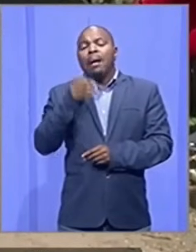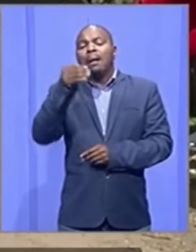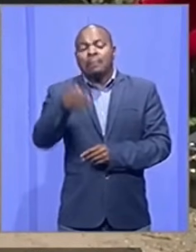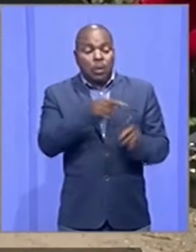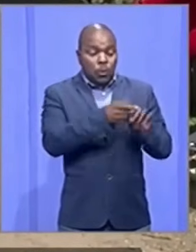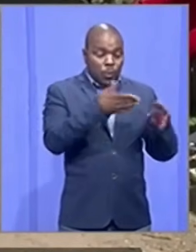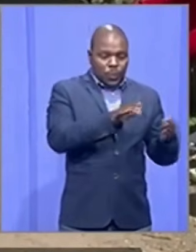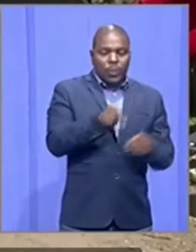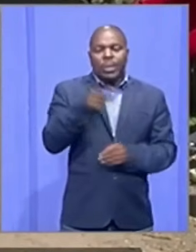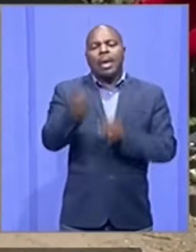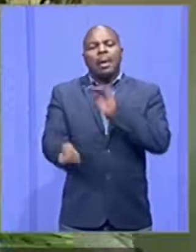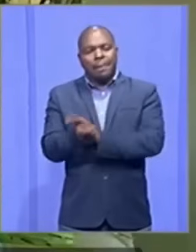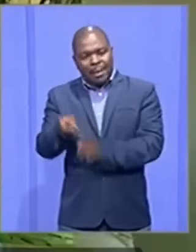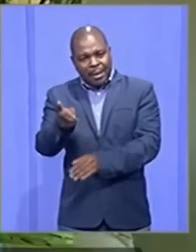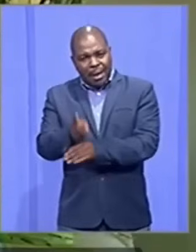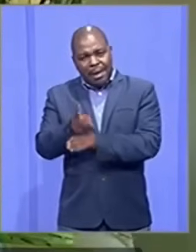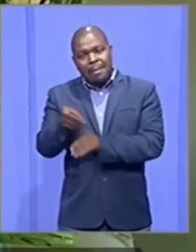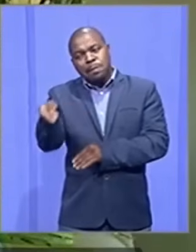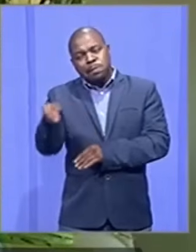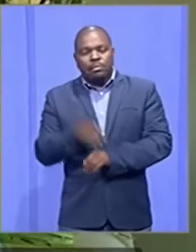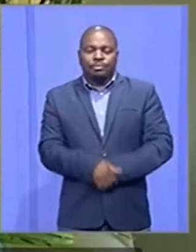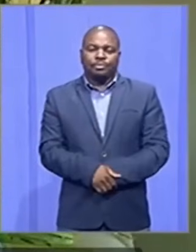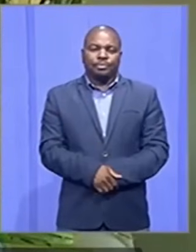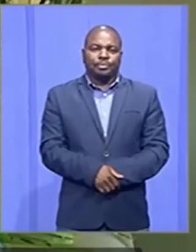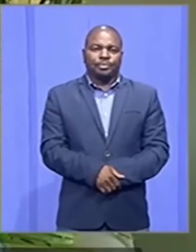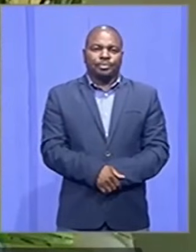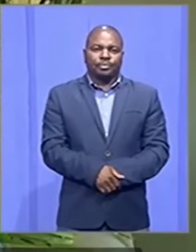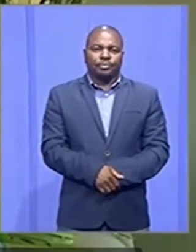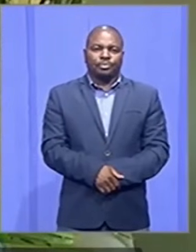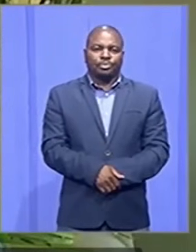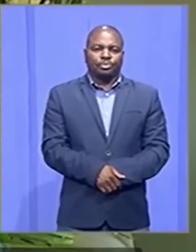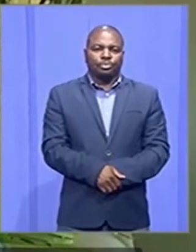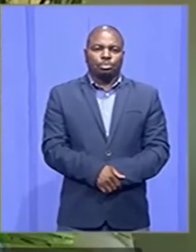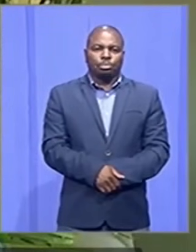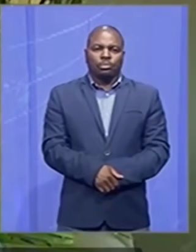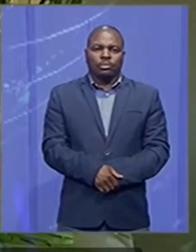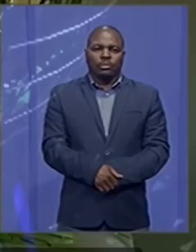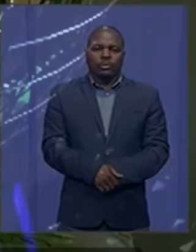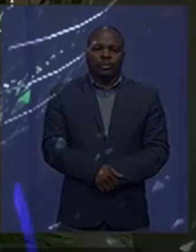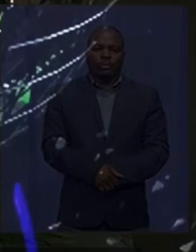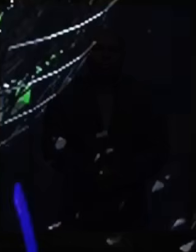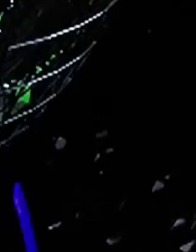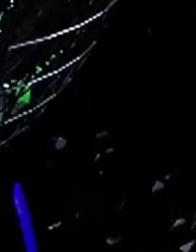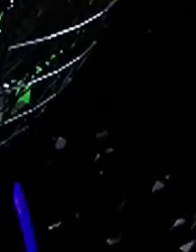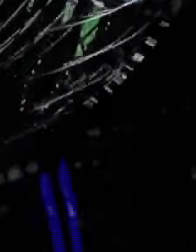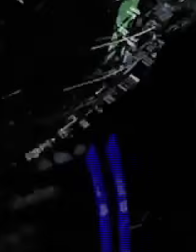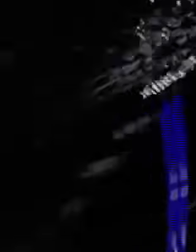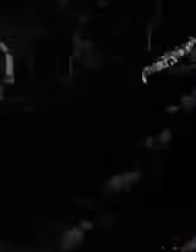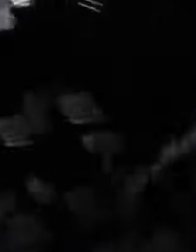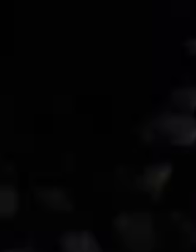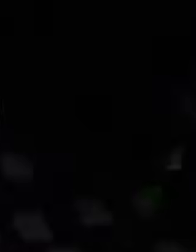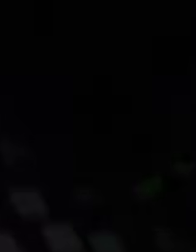loso lwa ga Mosime. Kamogelo Siekwi, dikgang tsa SABC, Bloemfontein.